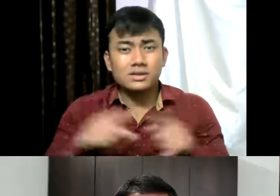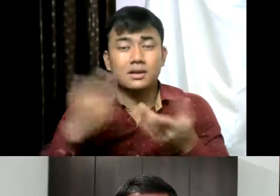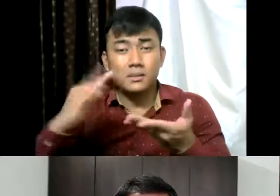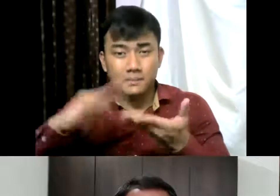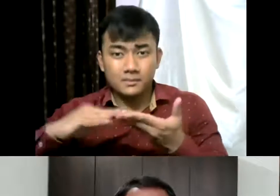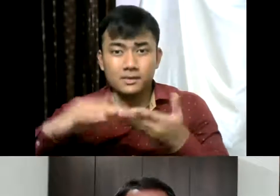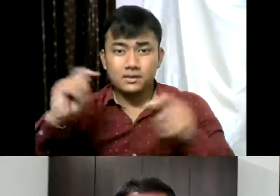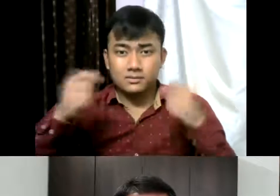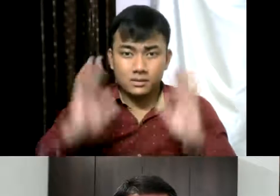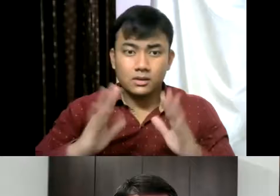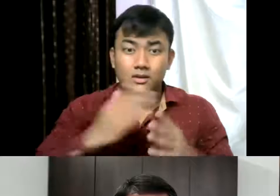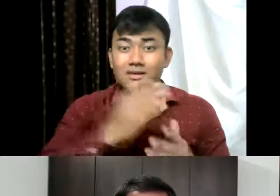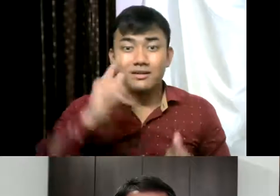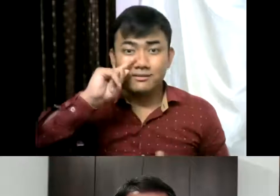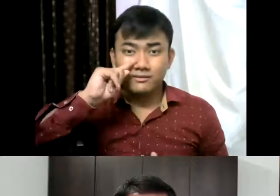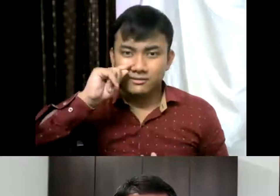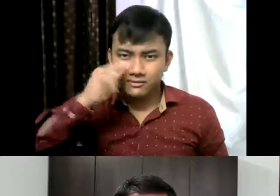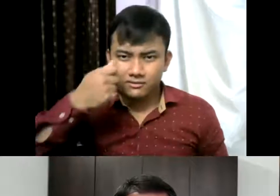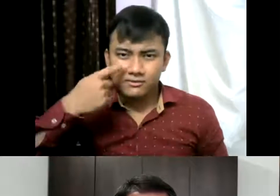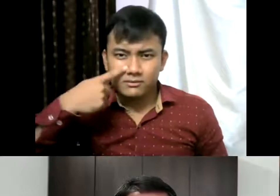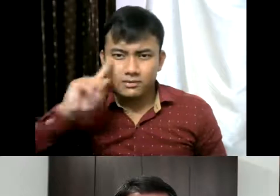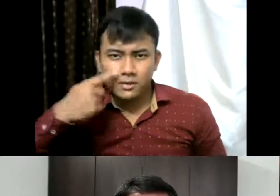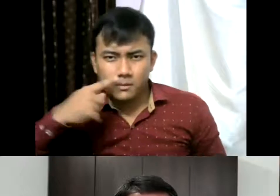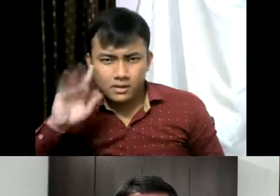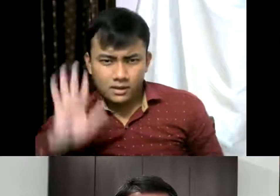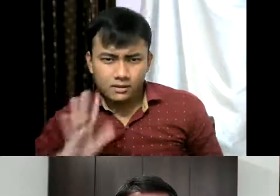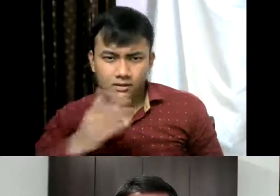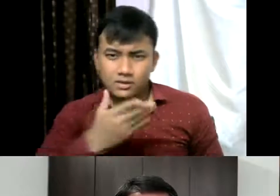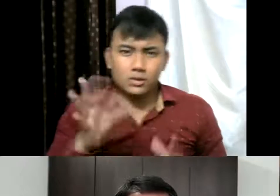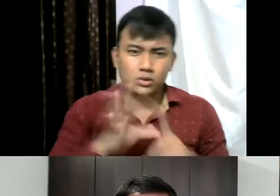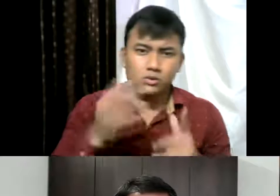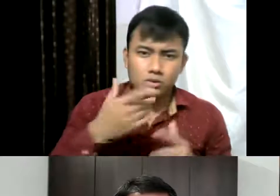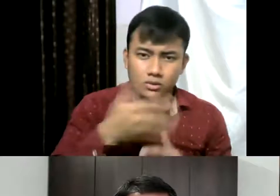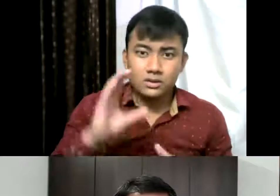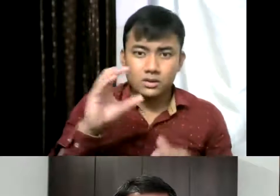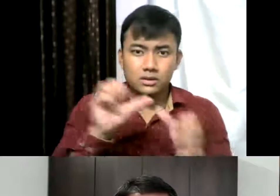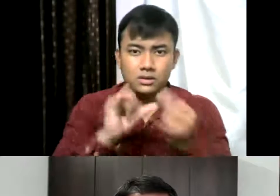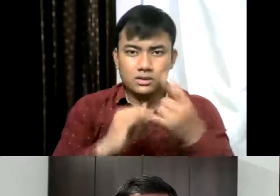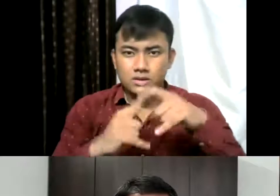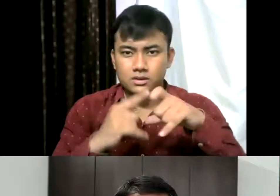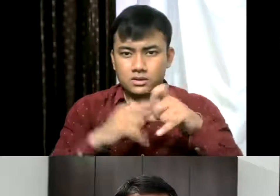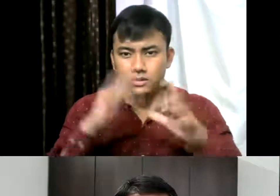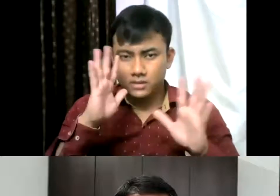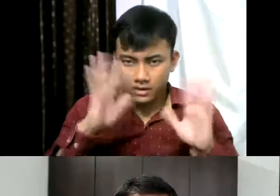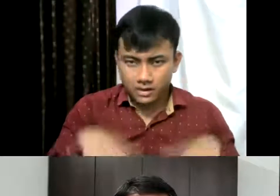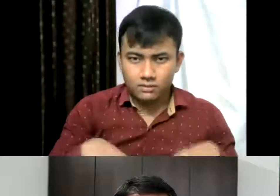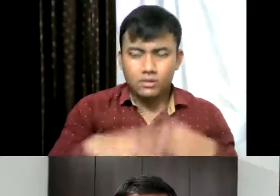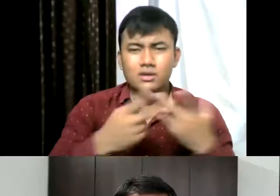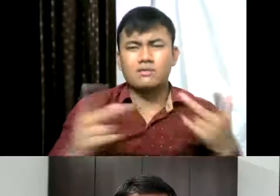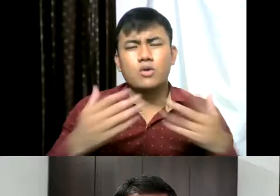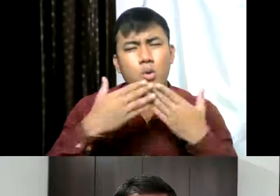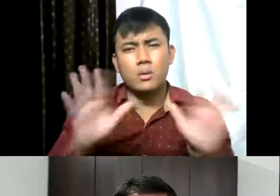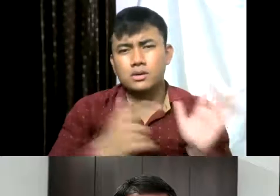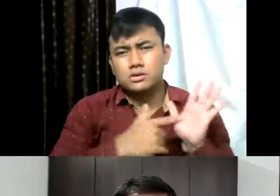where our parents are pushing out, or we voluntarily are going into, where castes are being classified, like the advertisements are being classified through